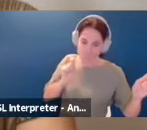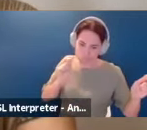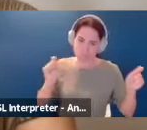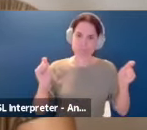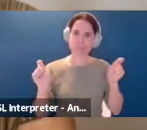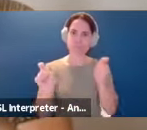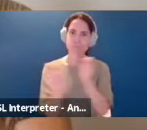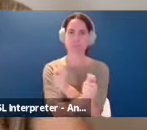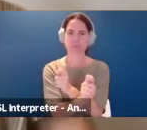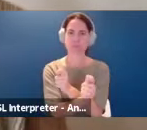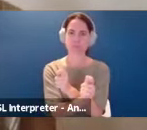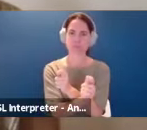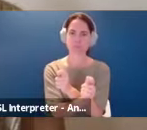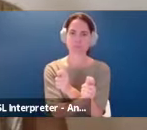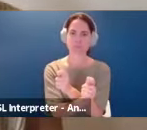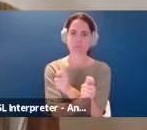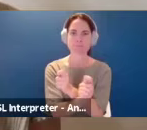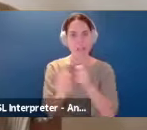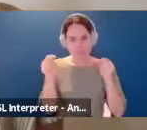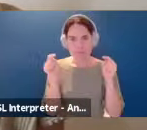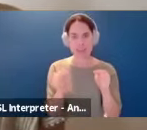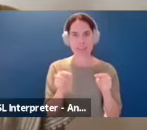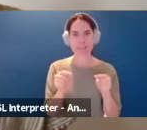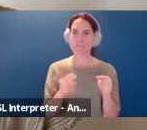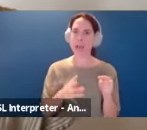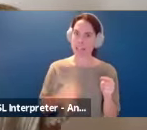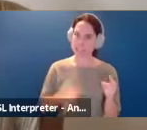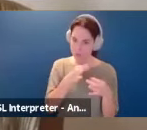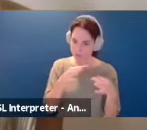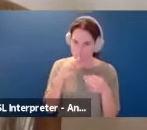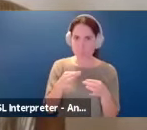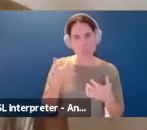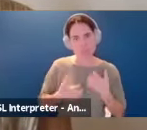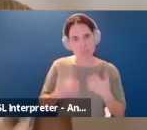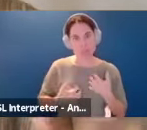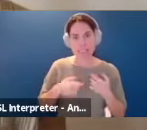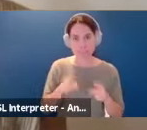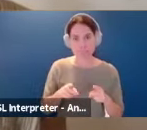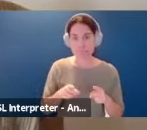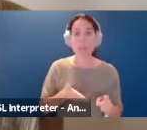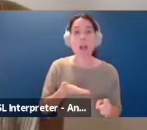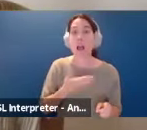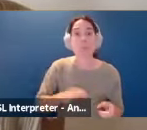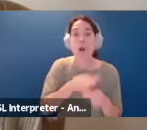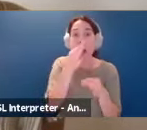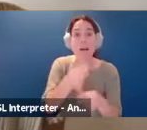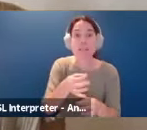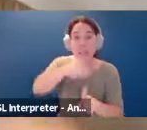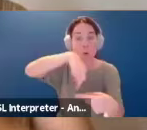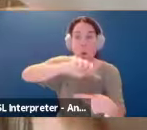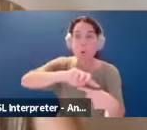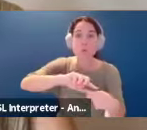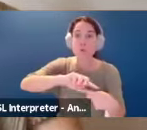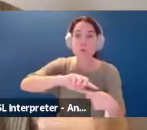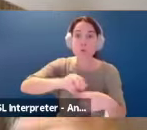interested in right now and i don't need to be clear anyone to convert to buddhism or to tree ratna's particular expression of that what